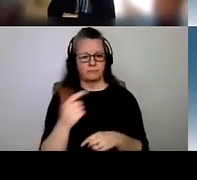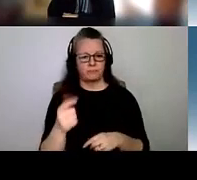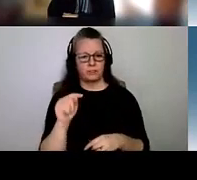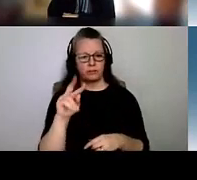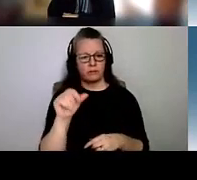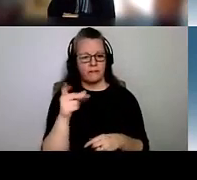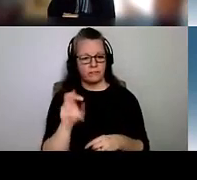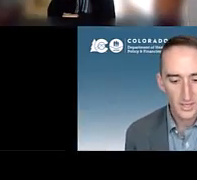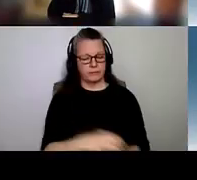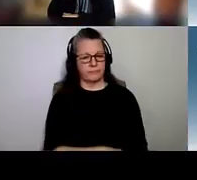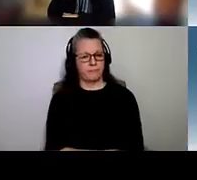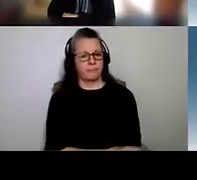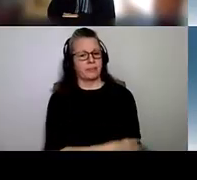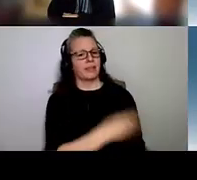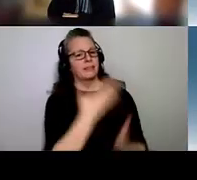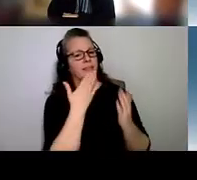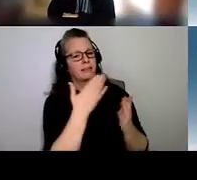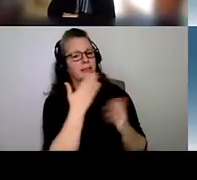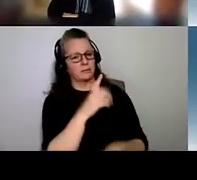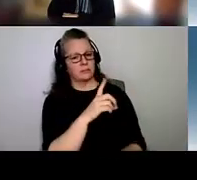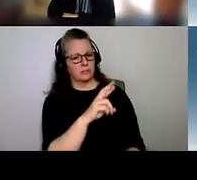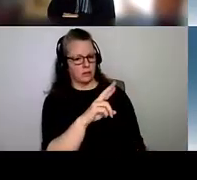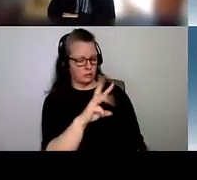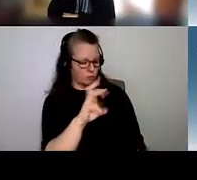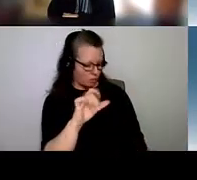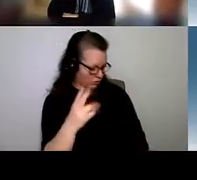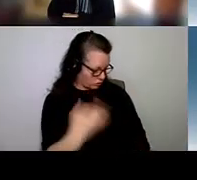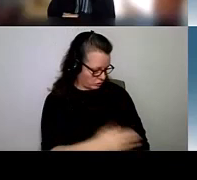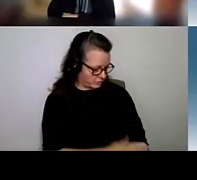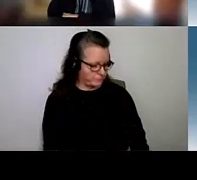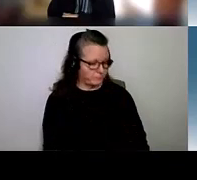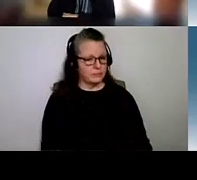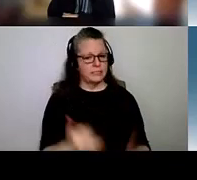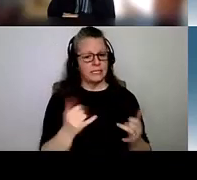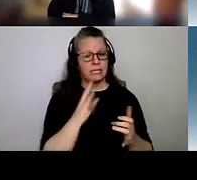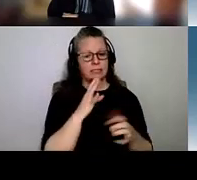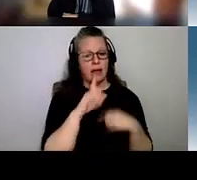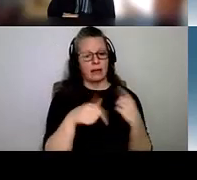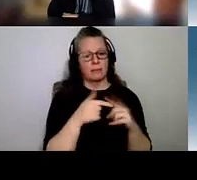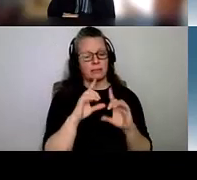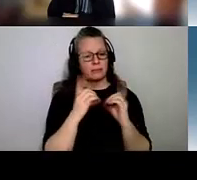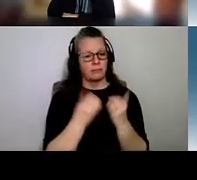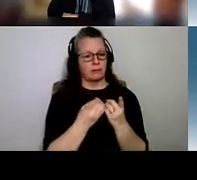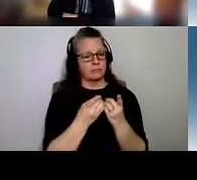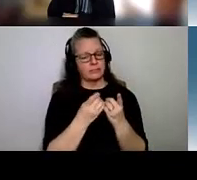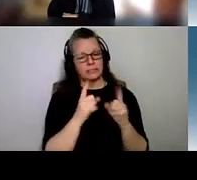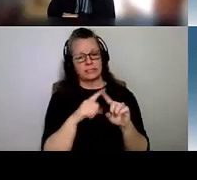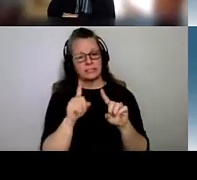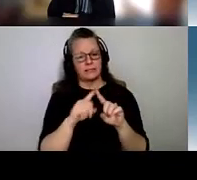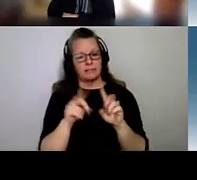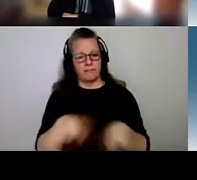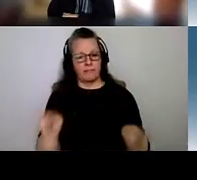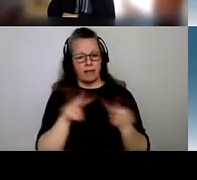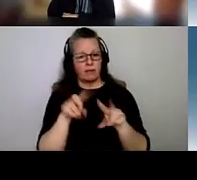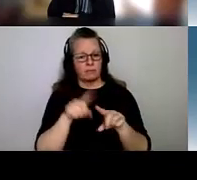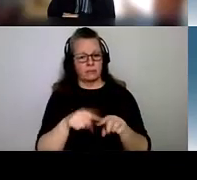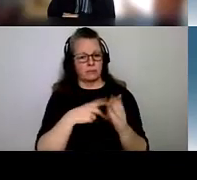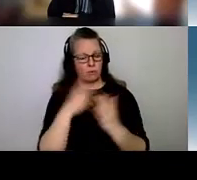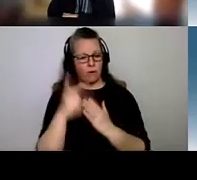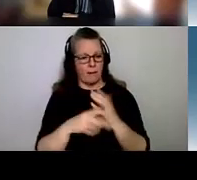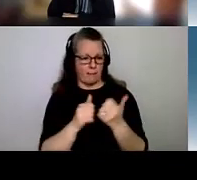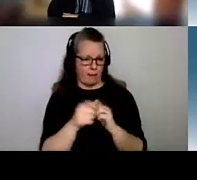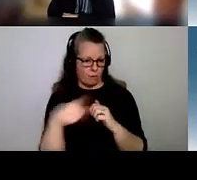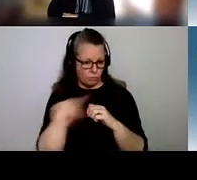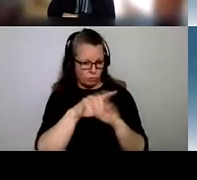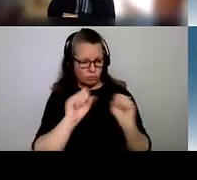much, Dr. Walsh. And today I'm going to talk about a few of the department's different value-based payment programs and how you can get involved. But mostly